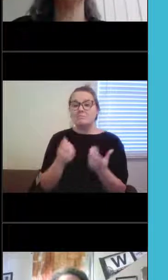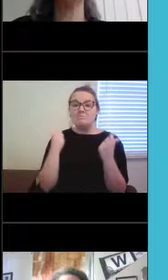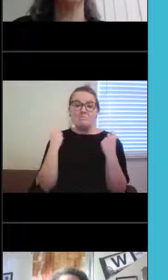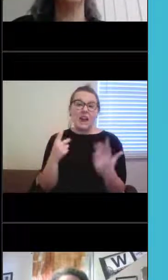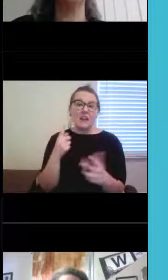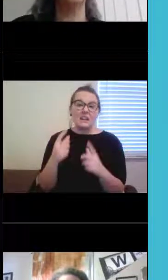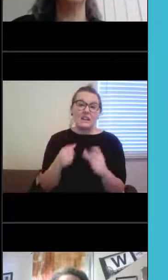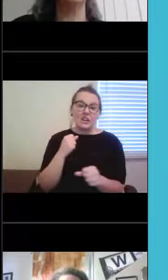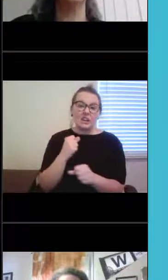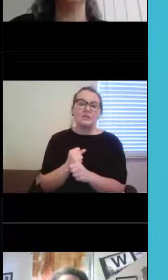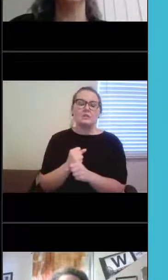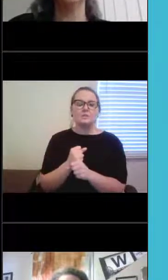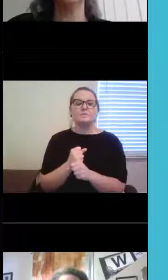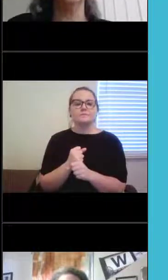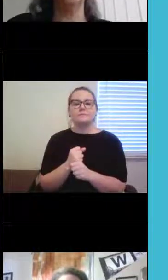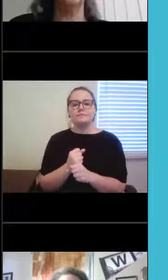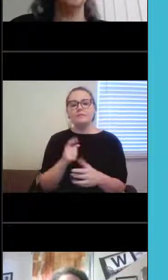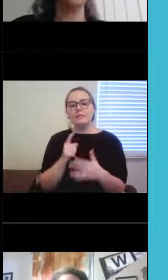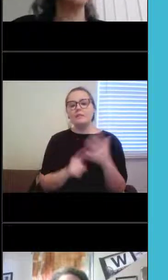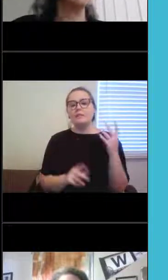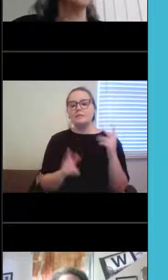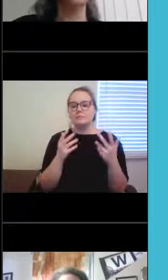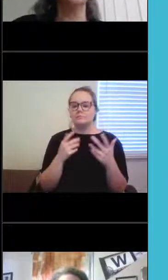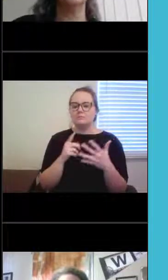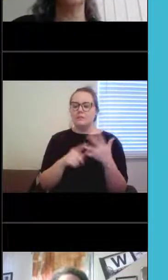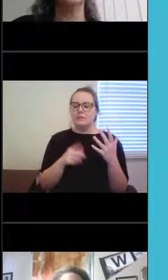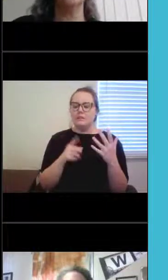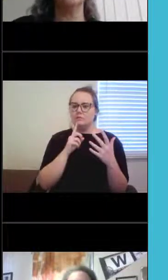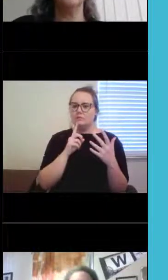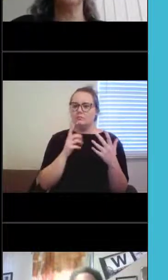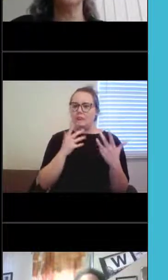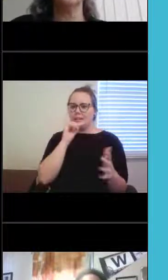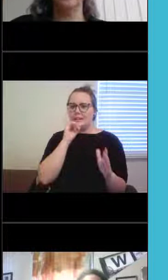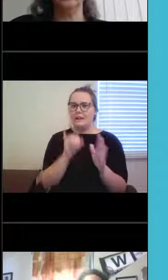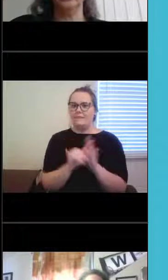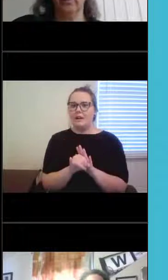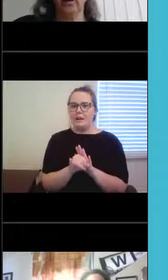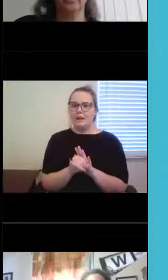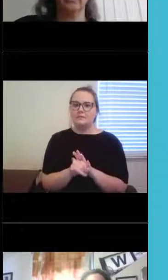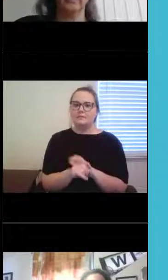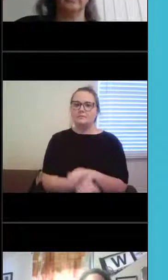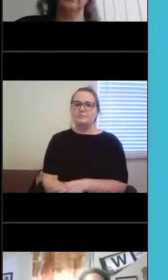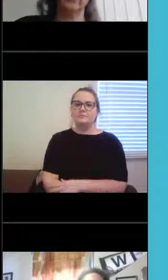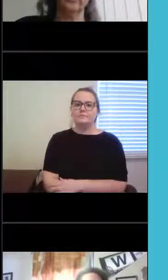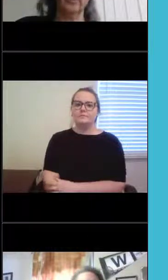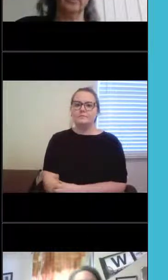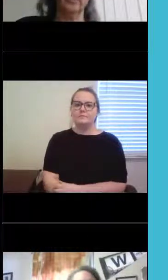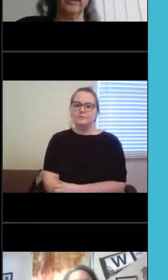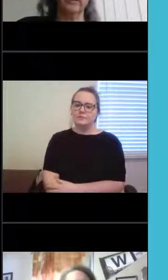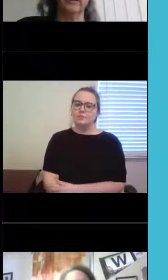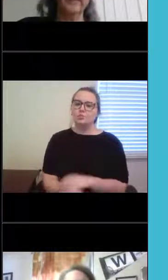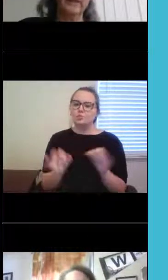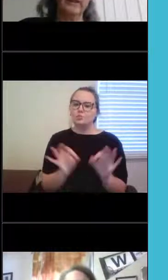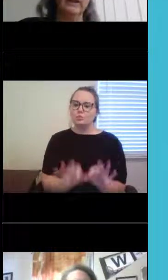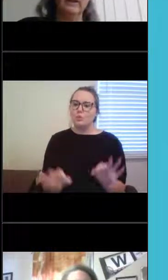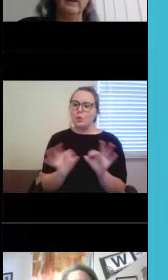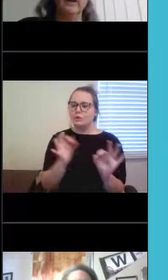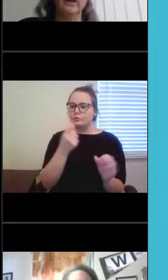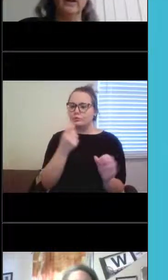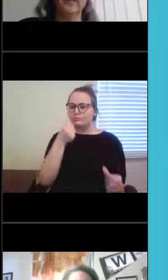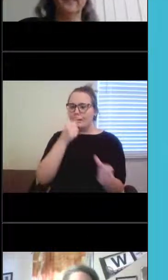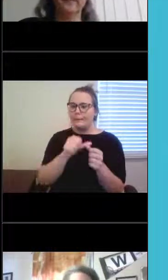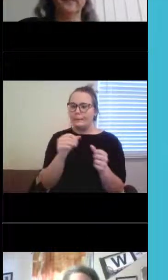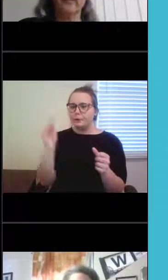years. And this is only of those that we even identify, right, in research or other ways that ever talk about it at all. So that's important to keep in mind.